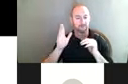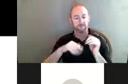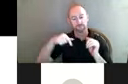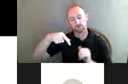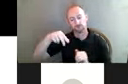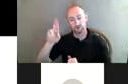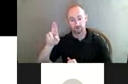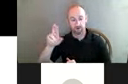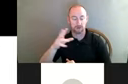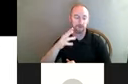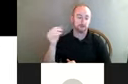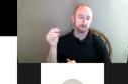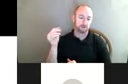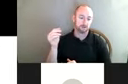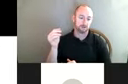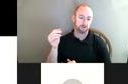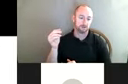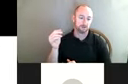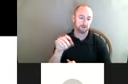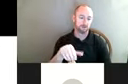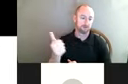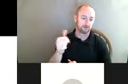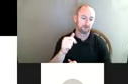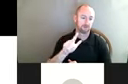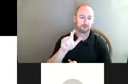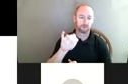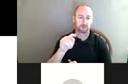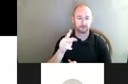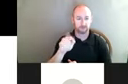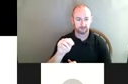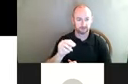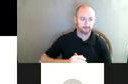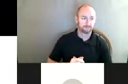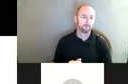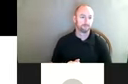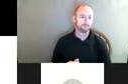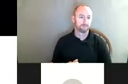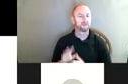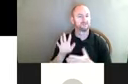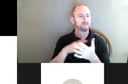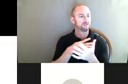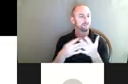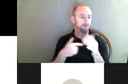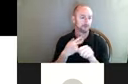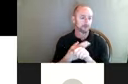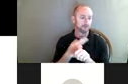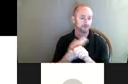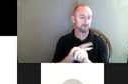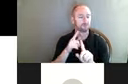QR and from alluvium. So this is the attribute table that I pulled out from